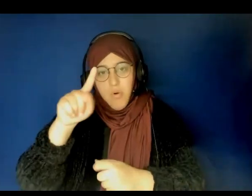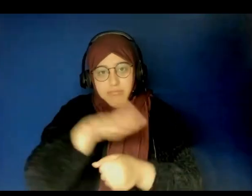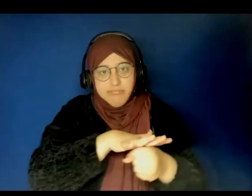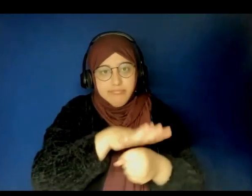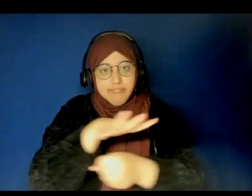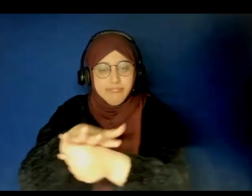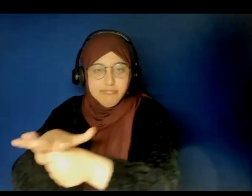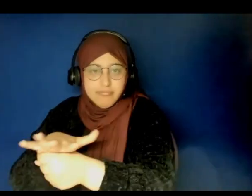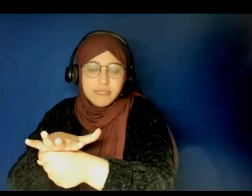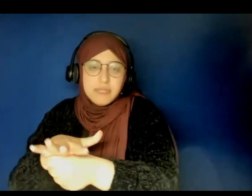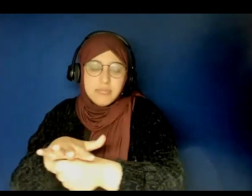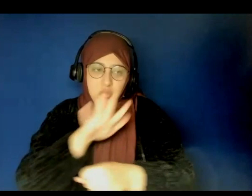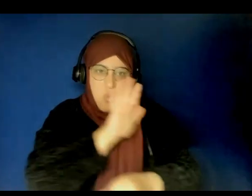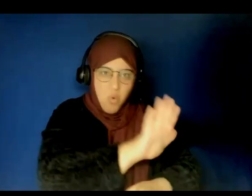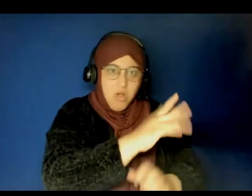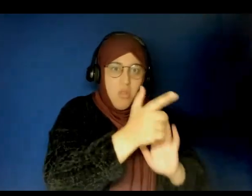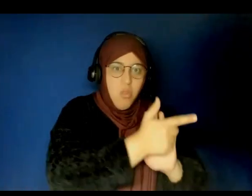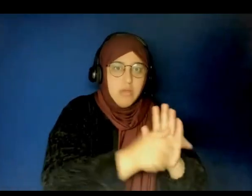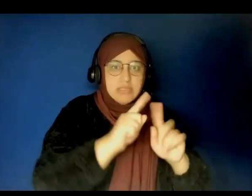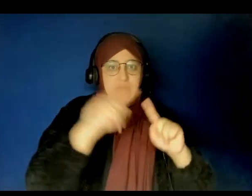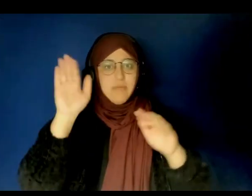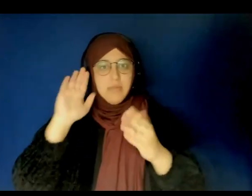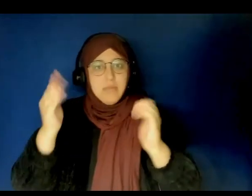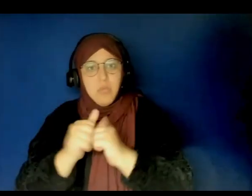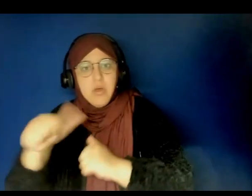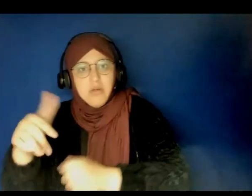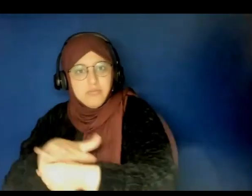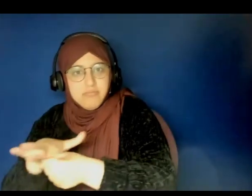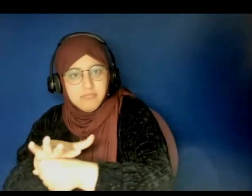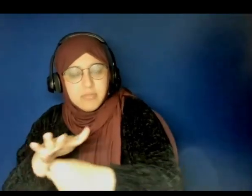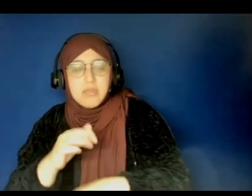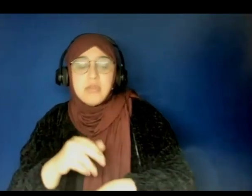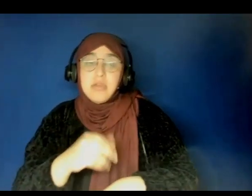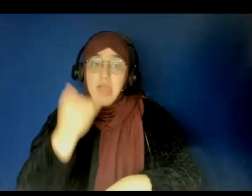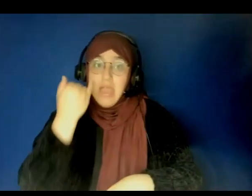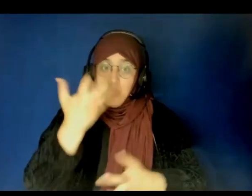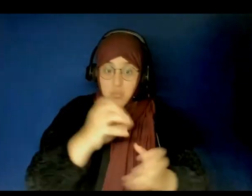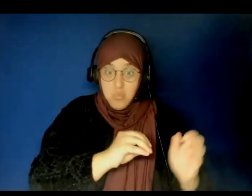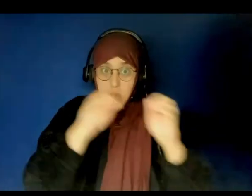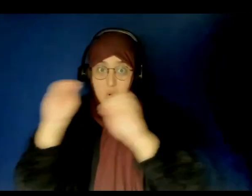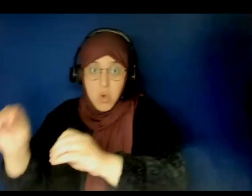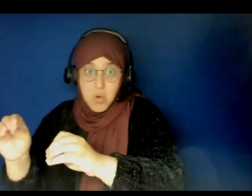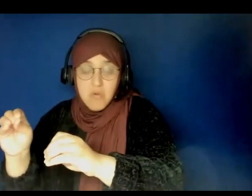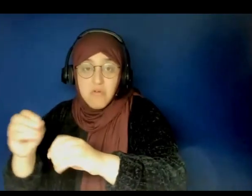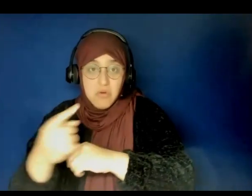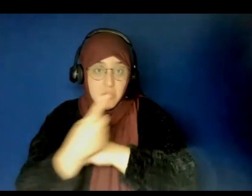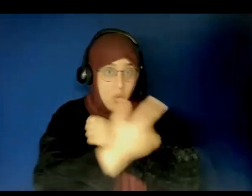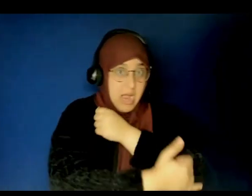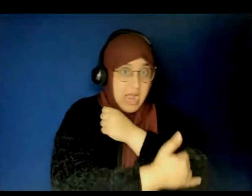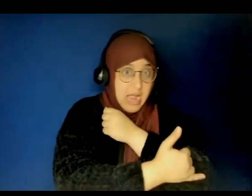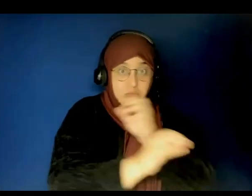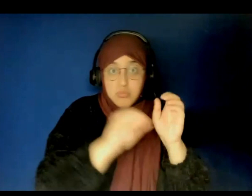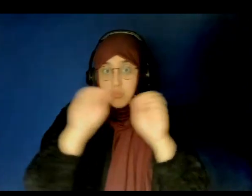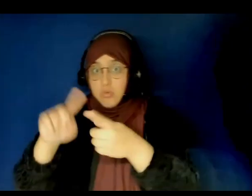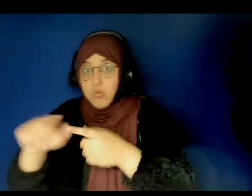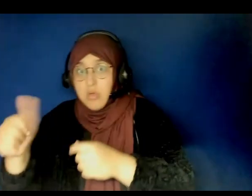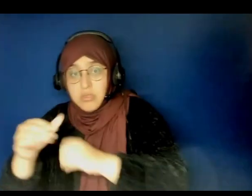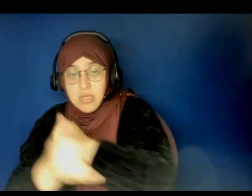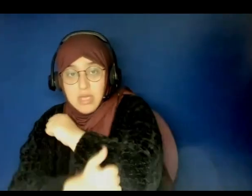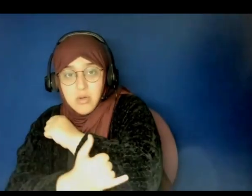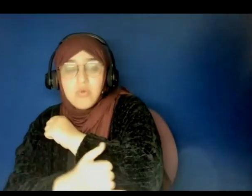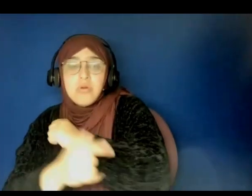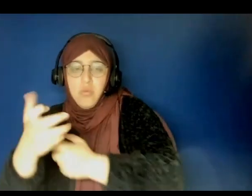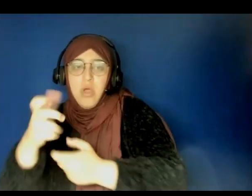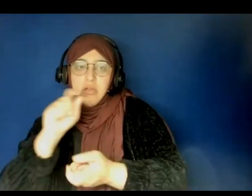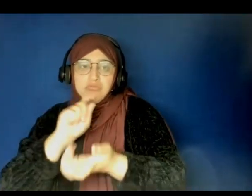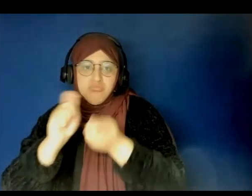one county to another, you want to update your address on that will, even if nothing changes in your life.